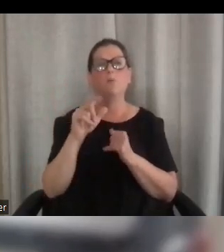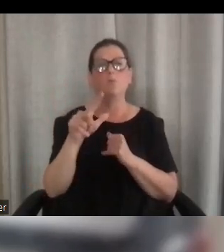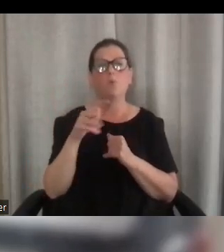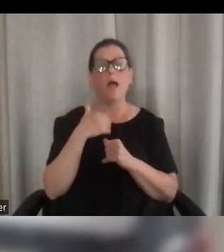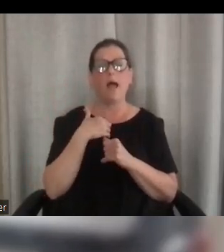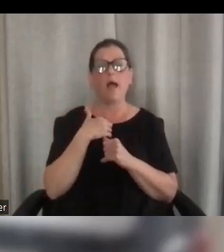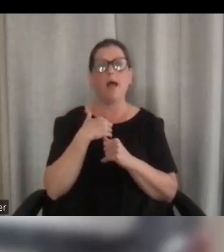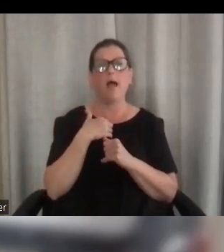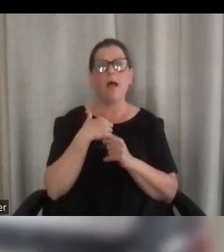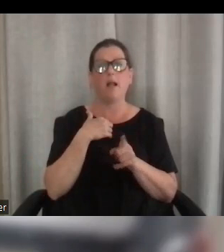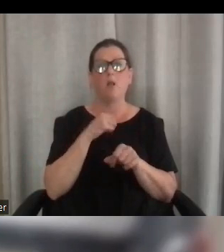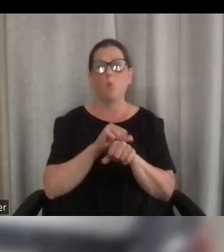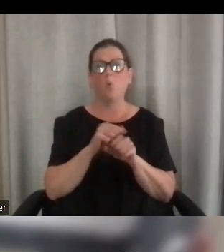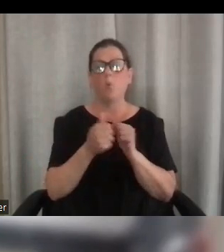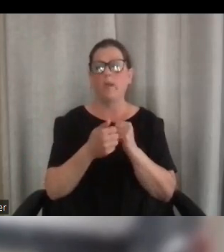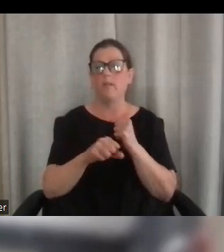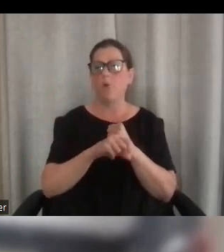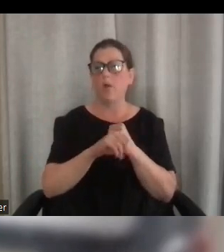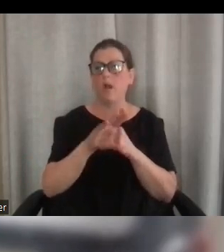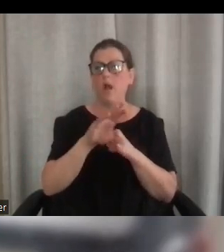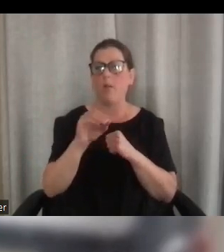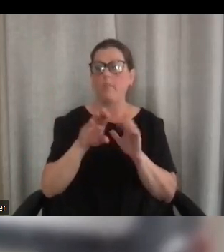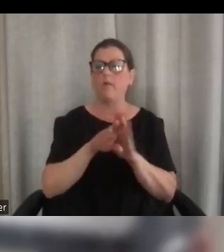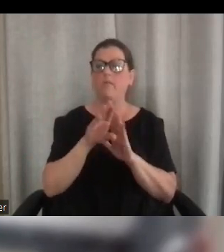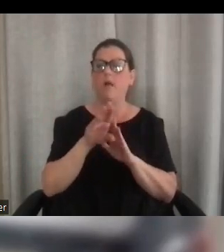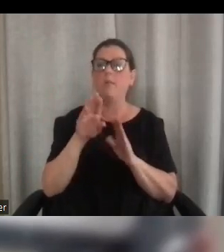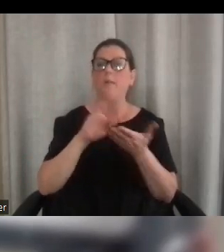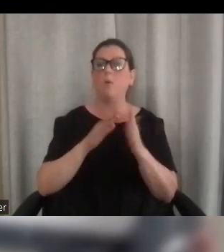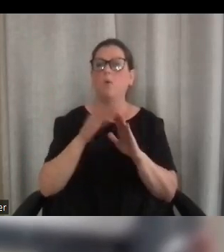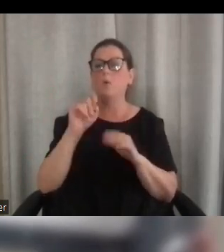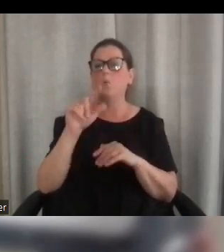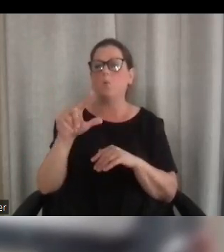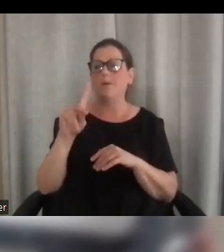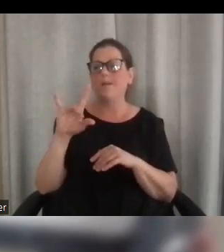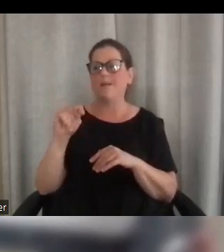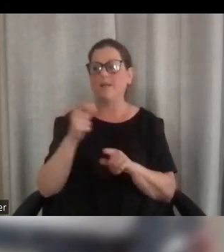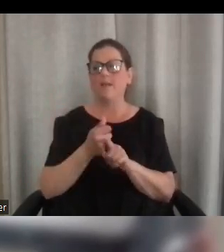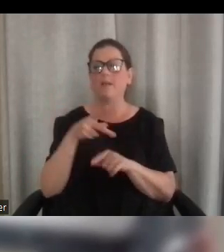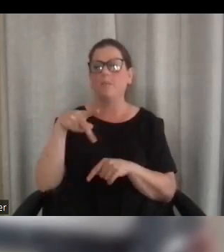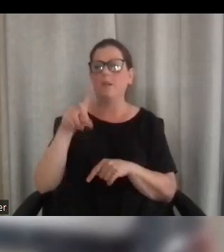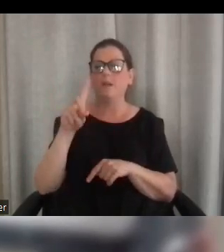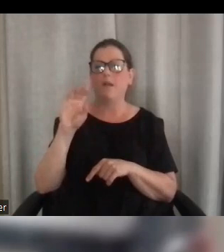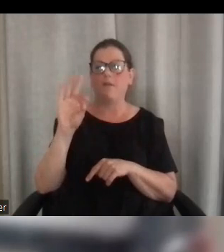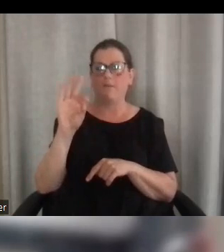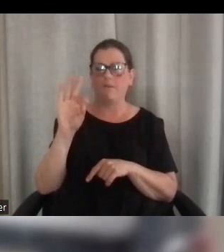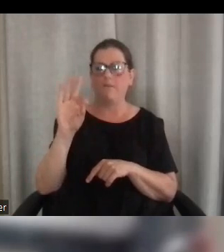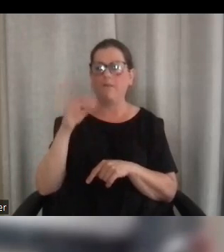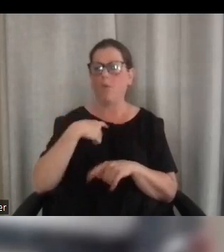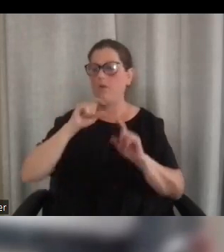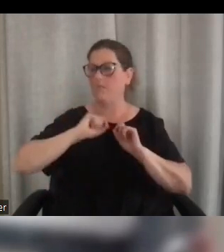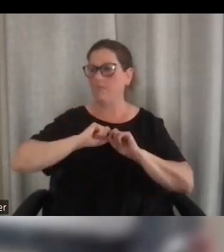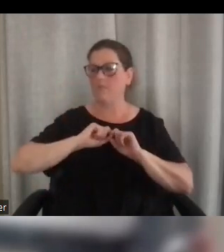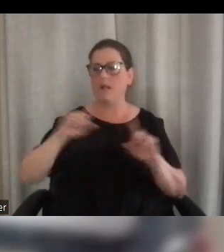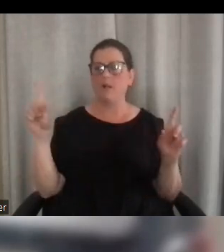awareness campaign was working with our marketing company to develop a community toolkit. So this was a PDF document that we were able to send out